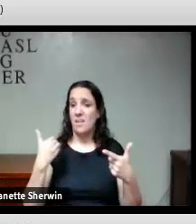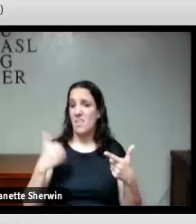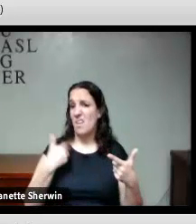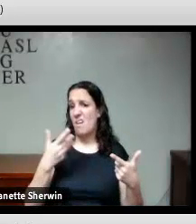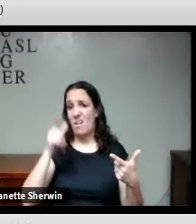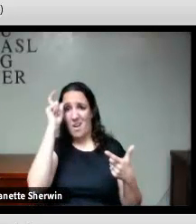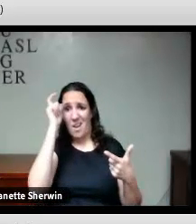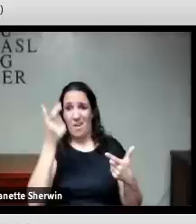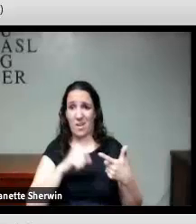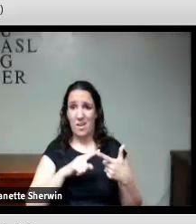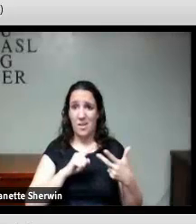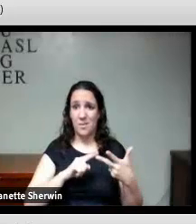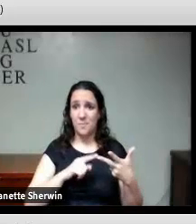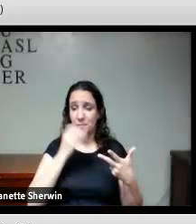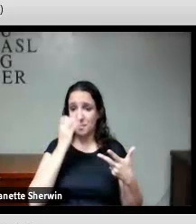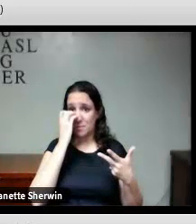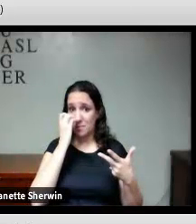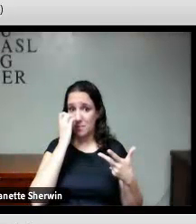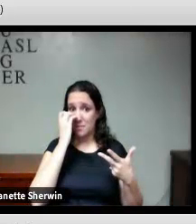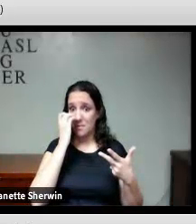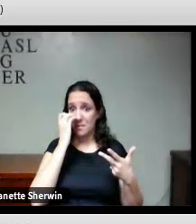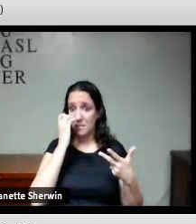face-to-face workshop once who said,